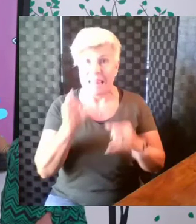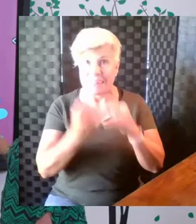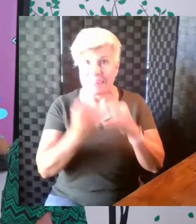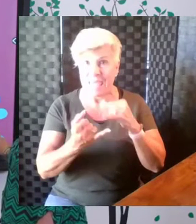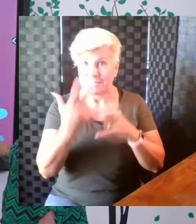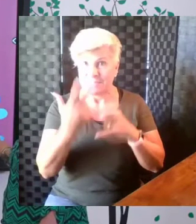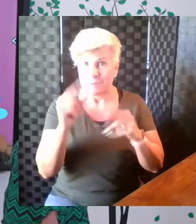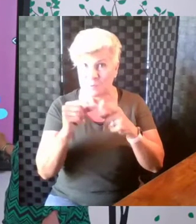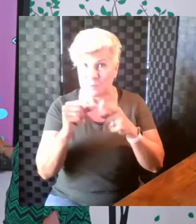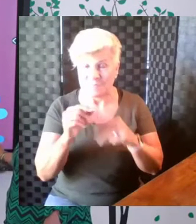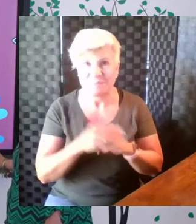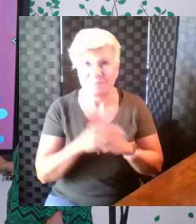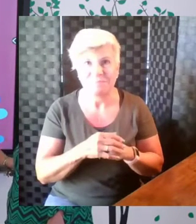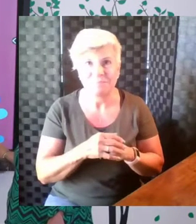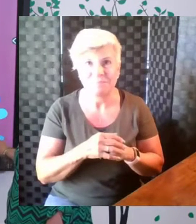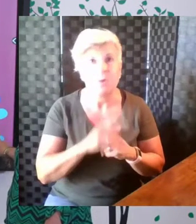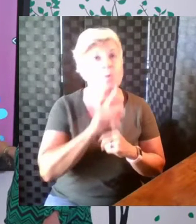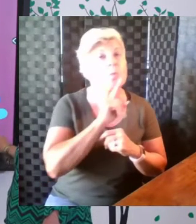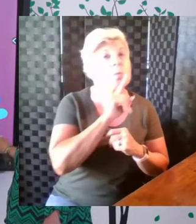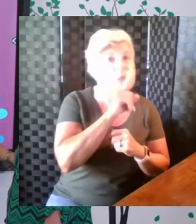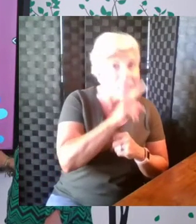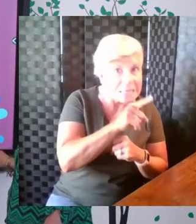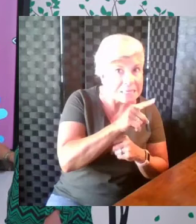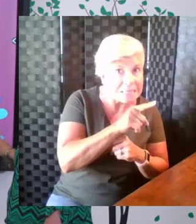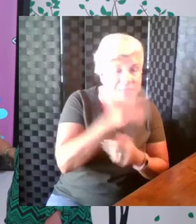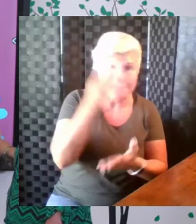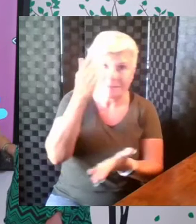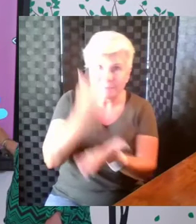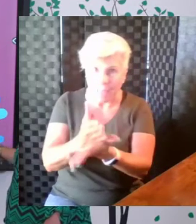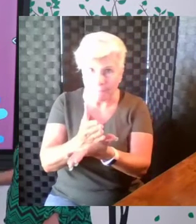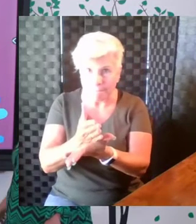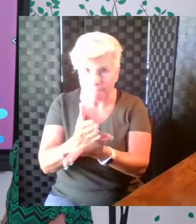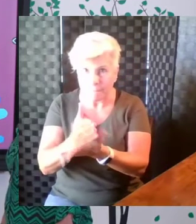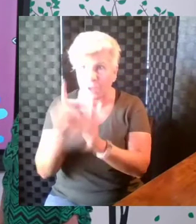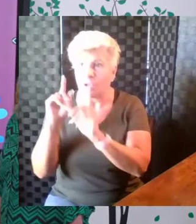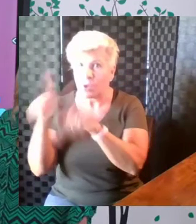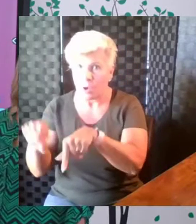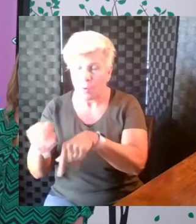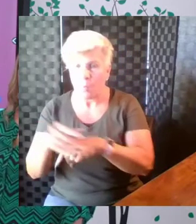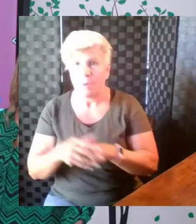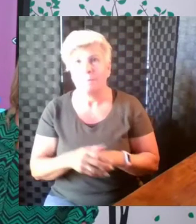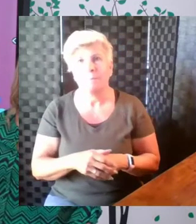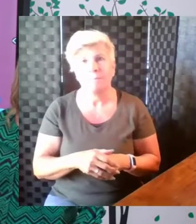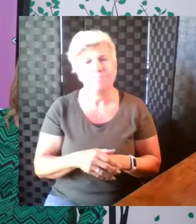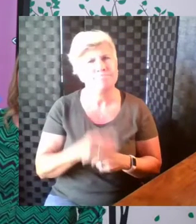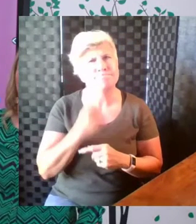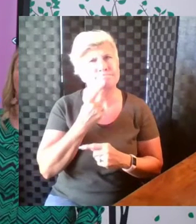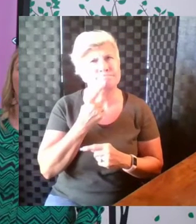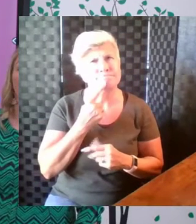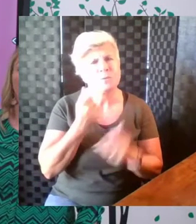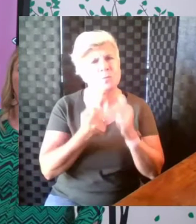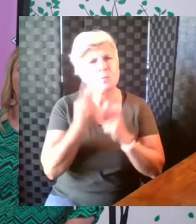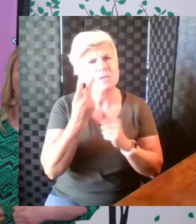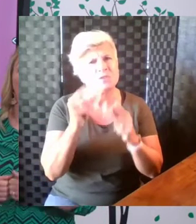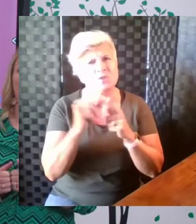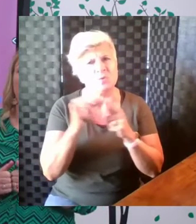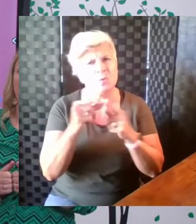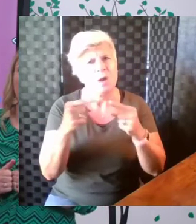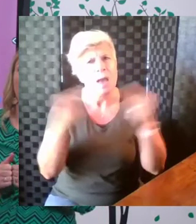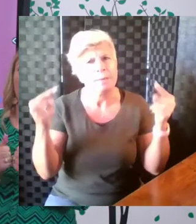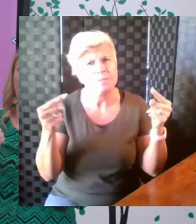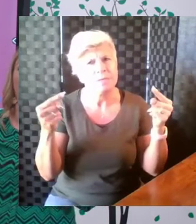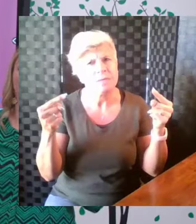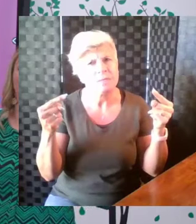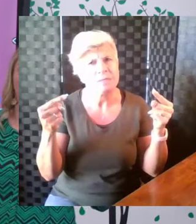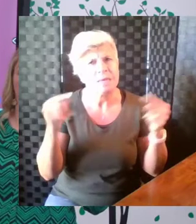last 3 words, reel, stop, go. Remember, which